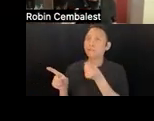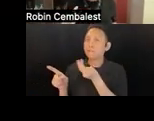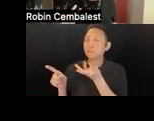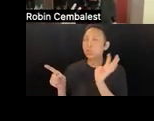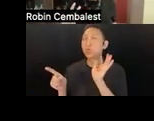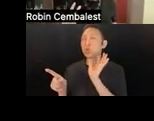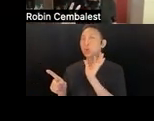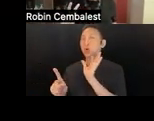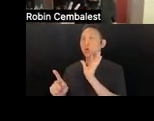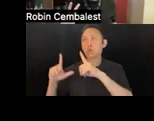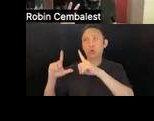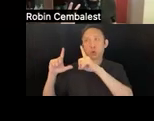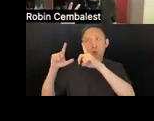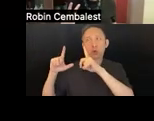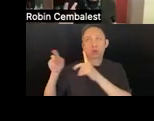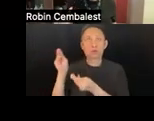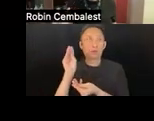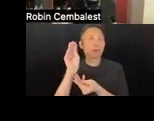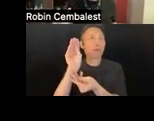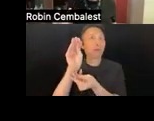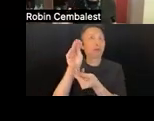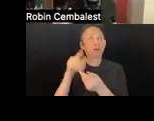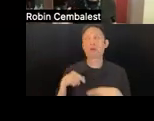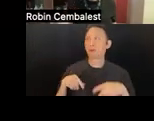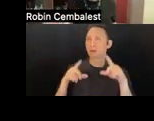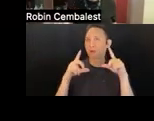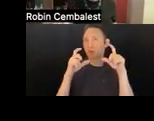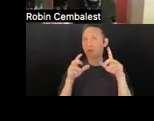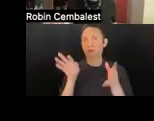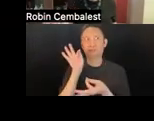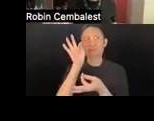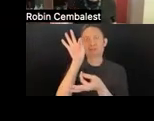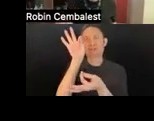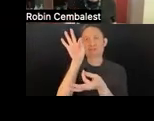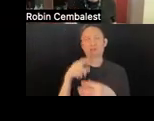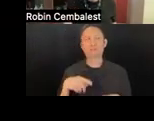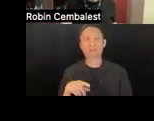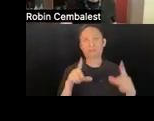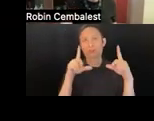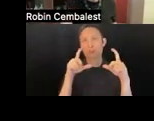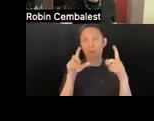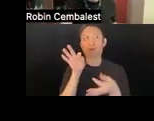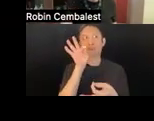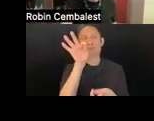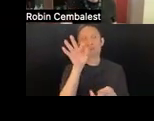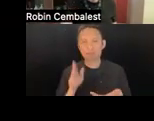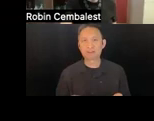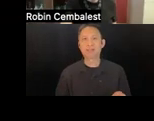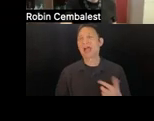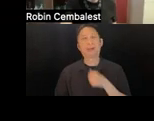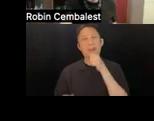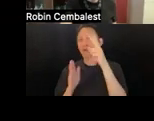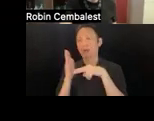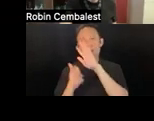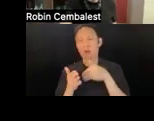kind of get all of the subject matter together, and that's what this particular post is doing. And I'm not going to read it out loud because